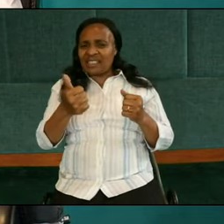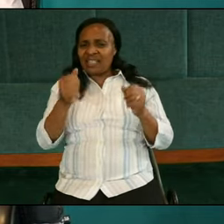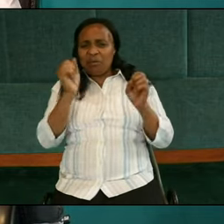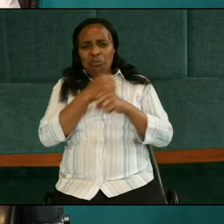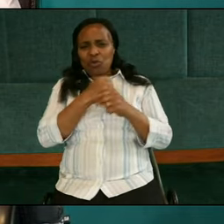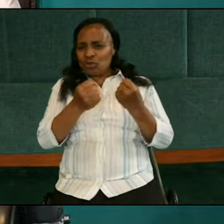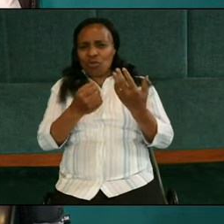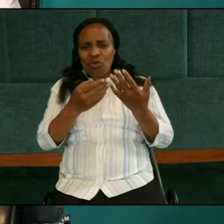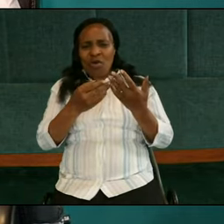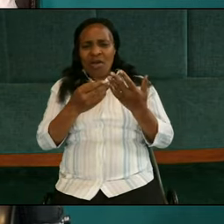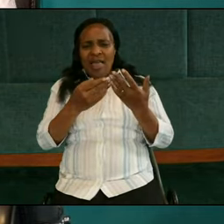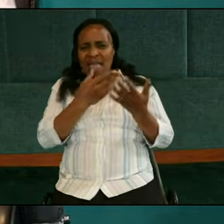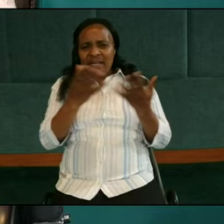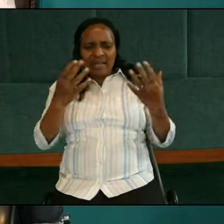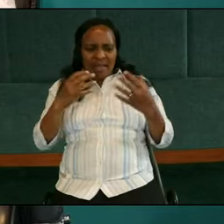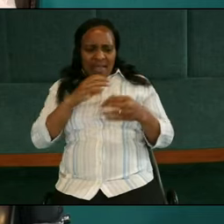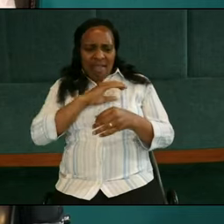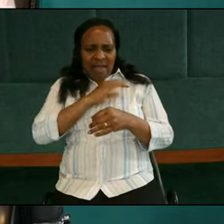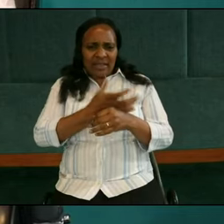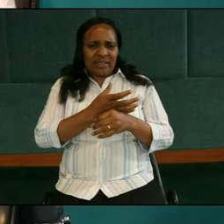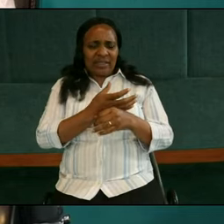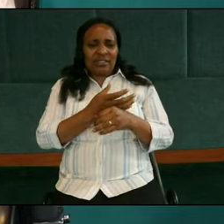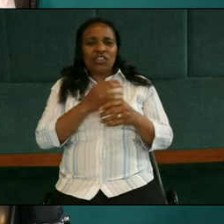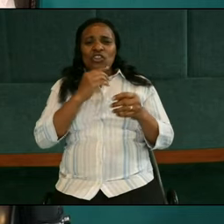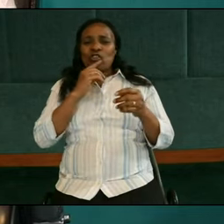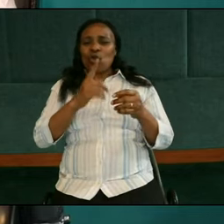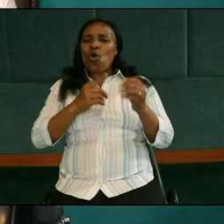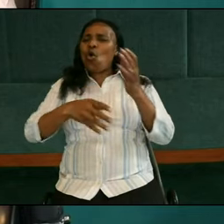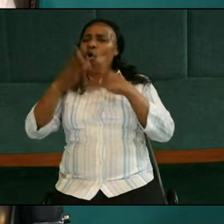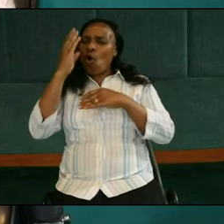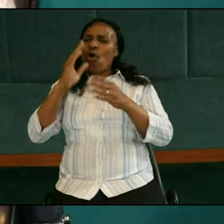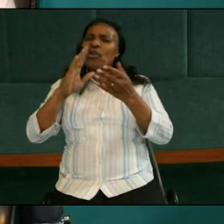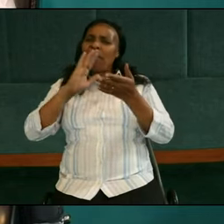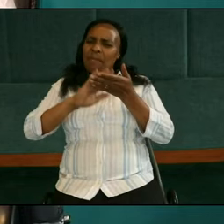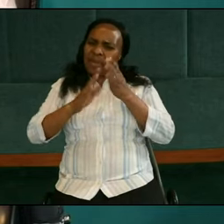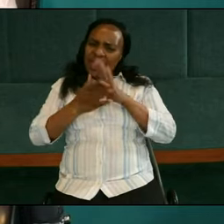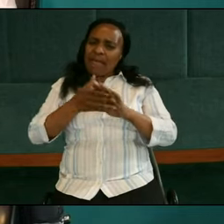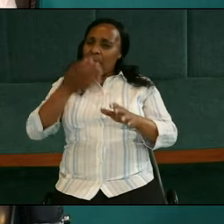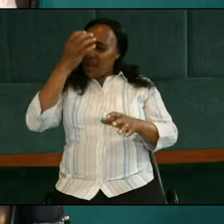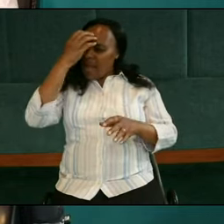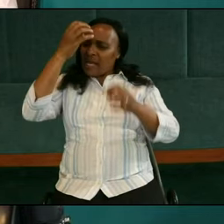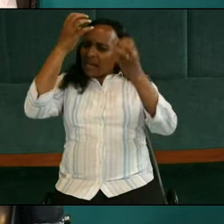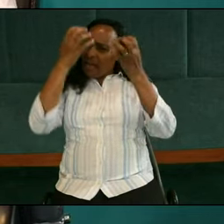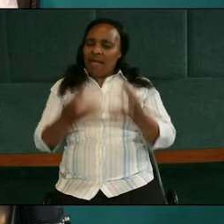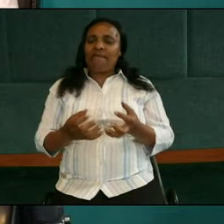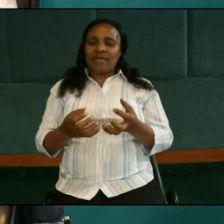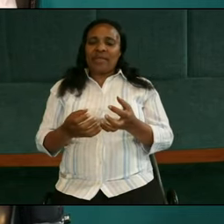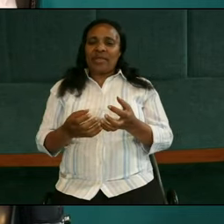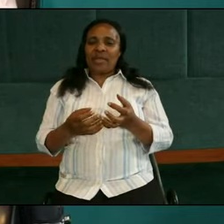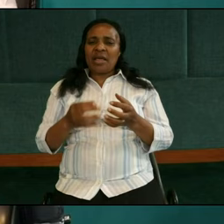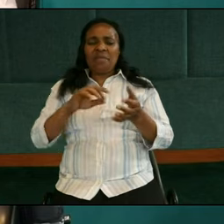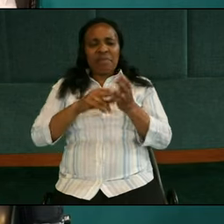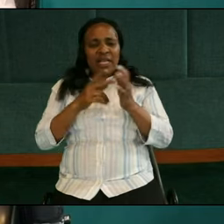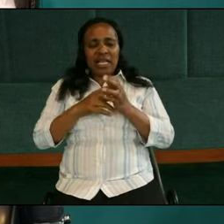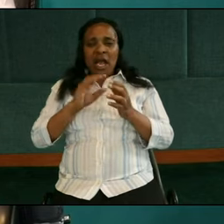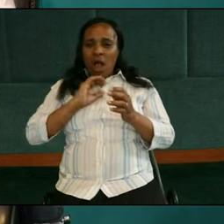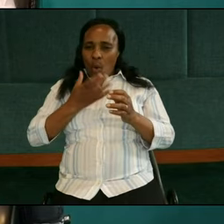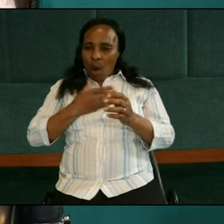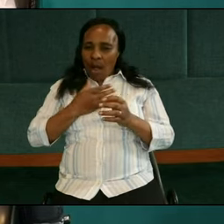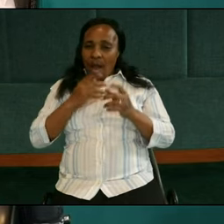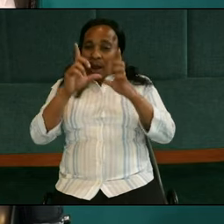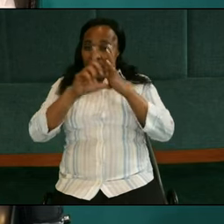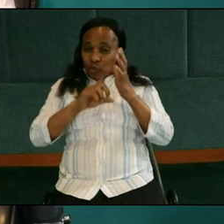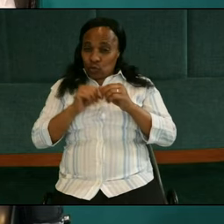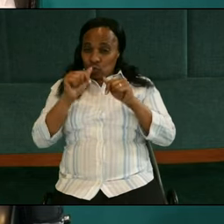me a single ounce of energy, right? Yeah. So God must have been really angry with them. That is why it's mm-hmm. called an undelivered gift for our lesson today.